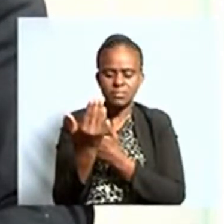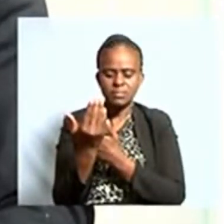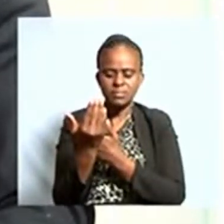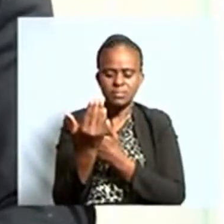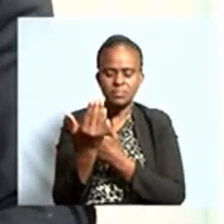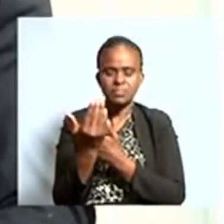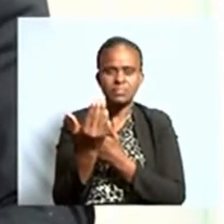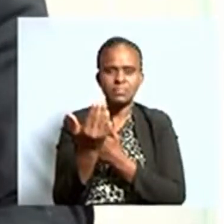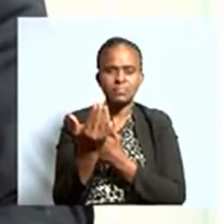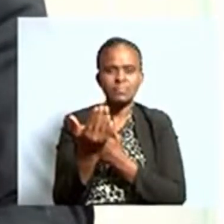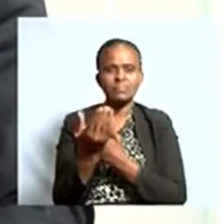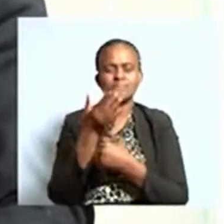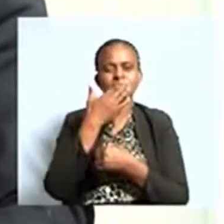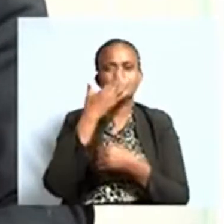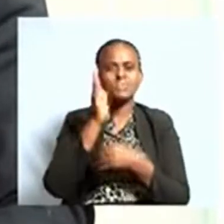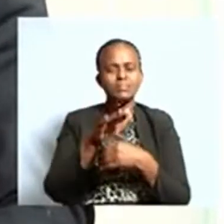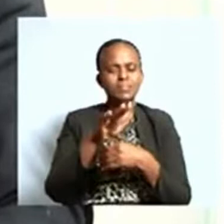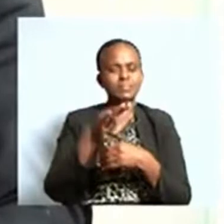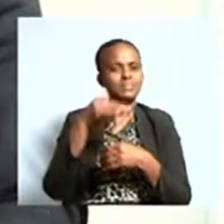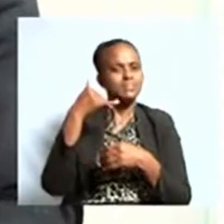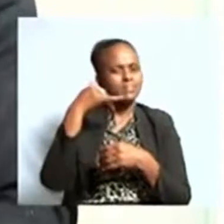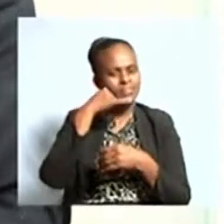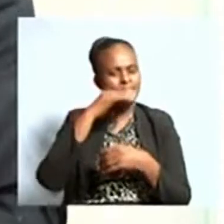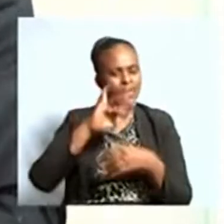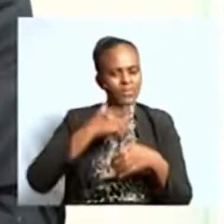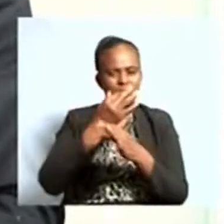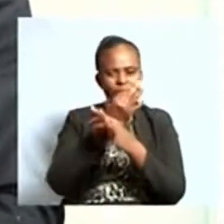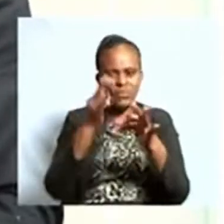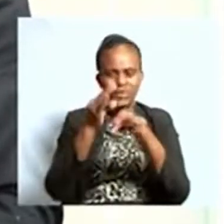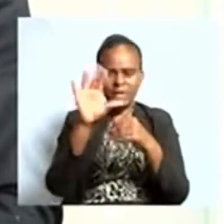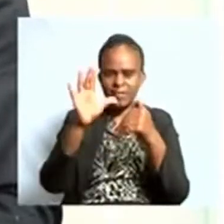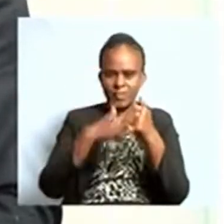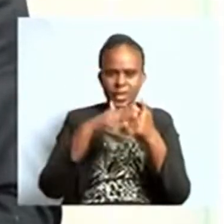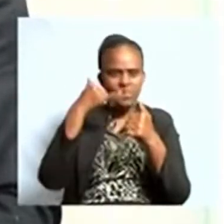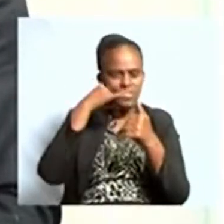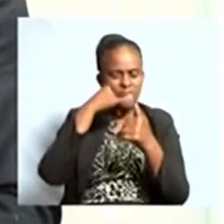All right, there's some bad connectivity there. Feel free to call us back on